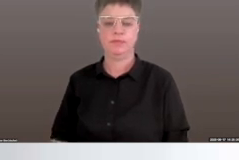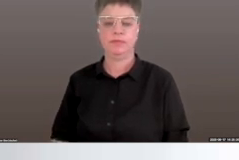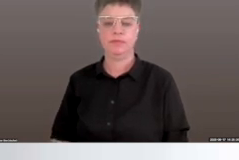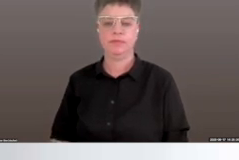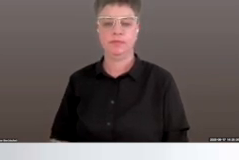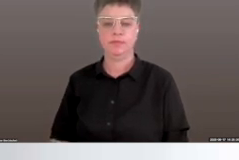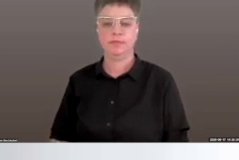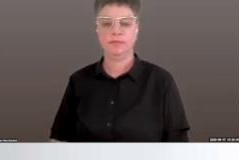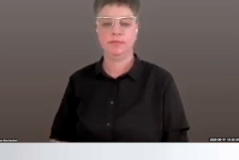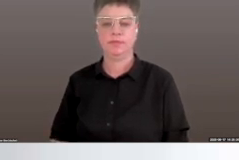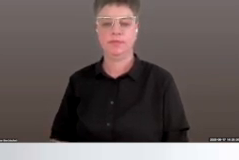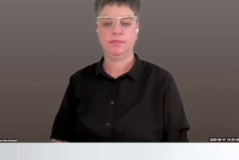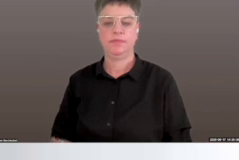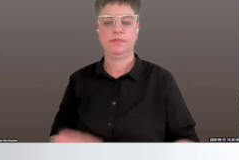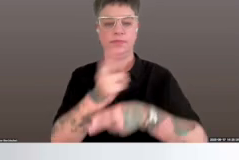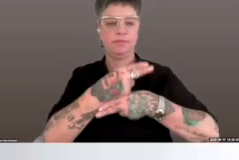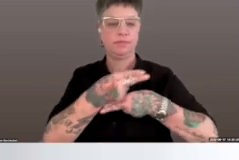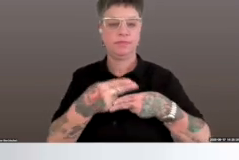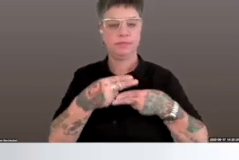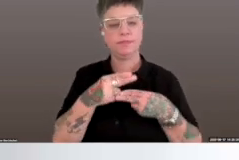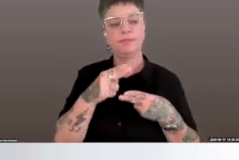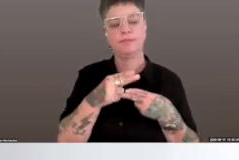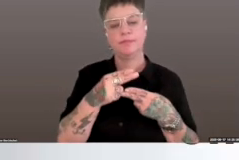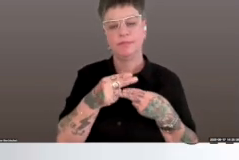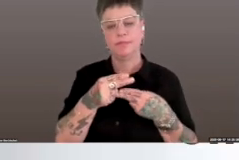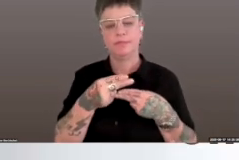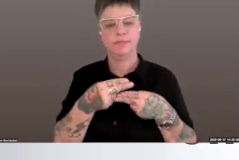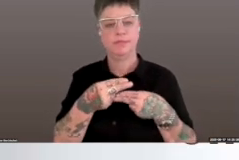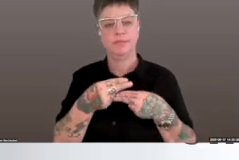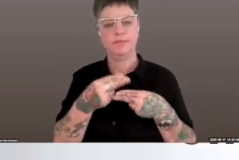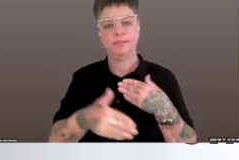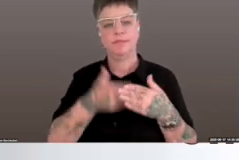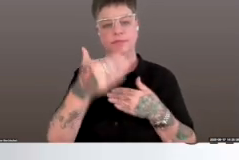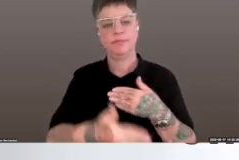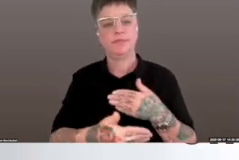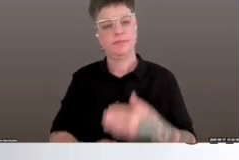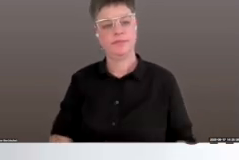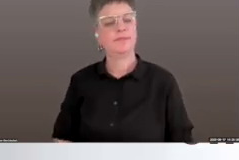Maybe next slide while they're catching up. Thanks.